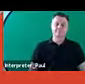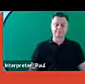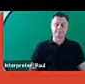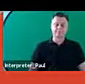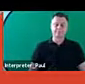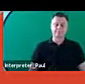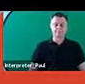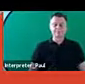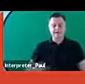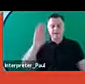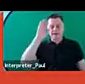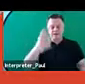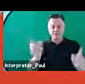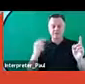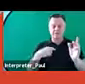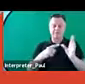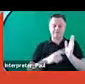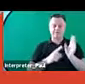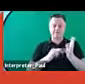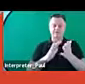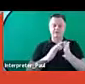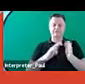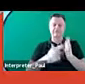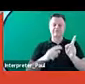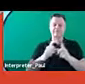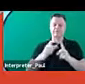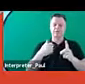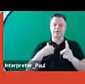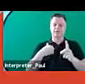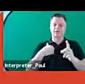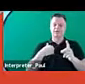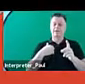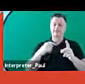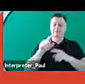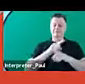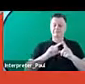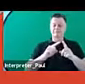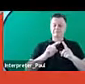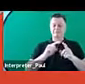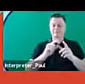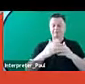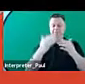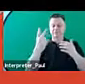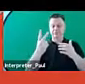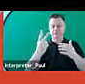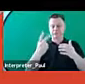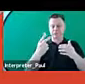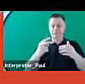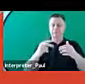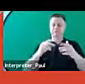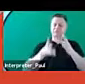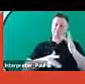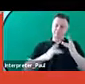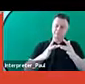Hi, everyone. This is Alicia Ford, your Pathways 15 conference MC for day two of our event online.